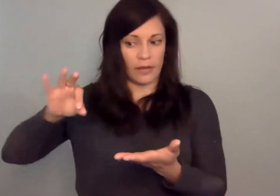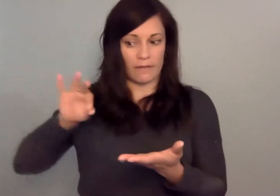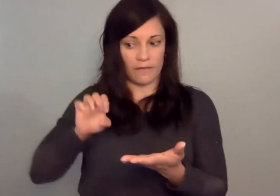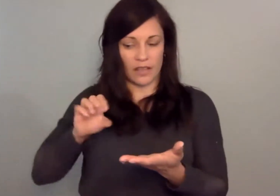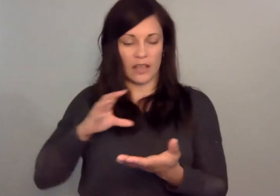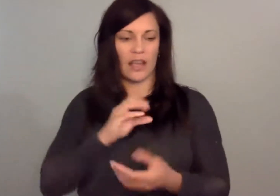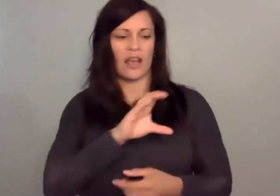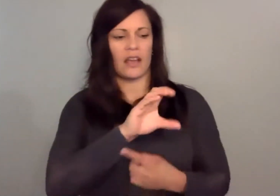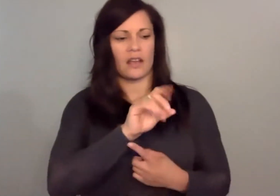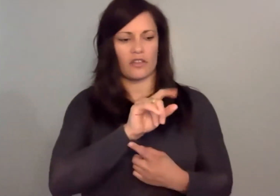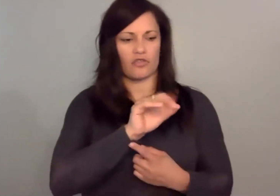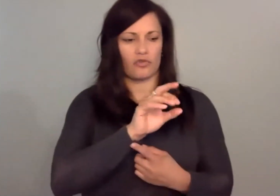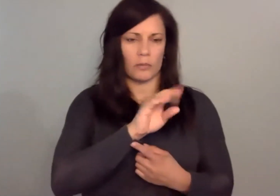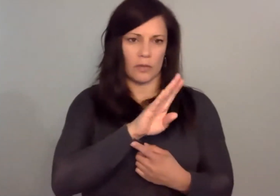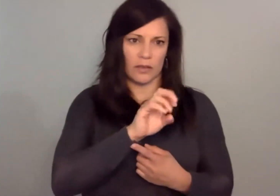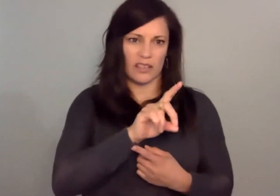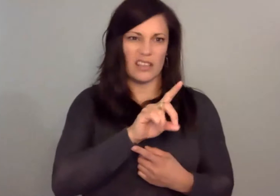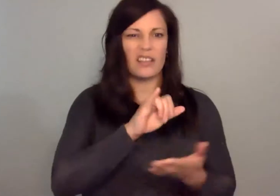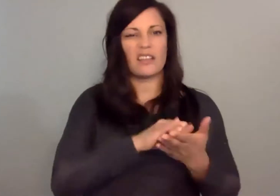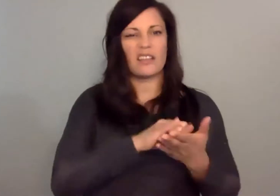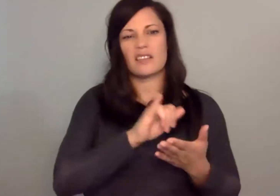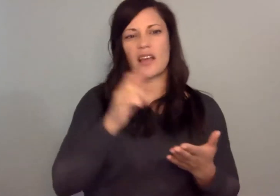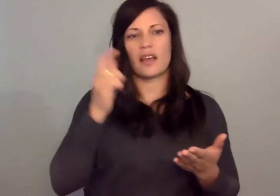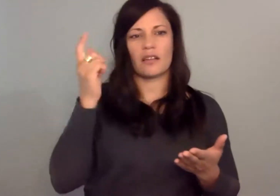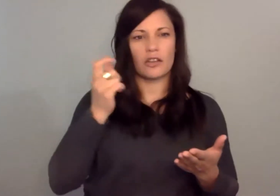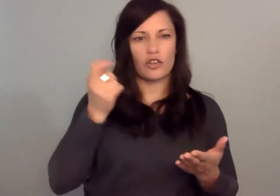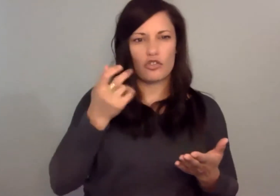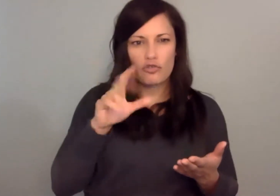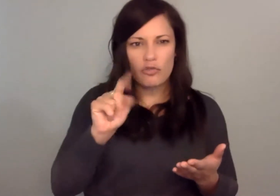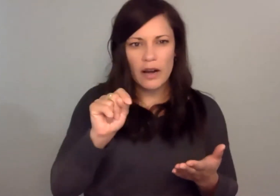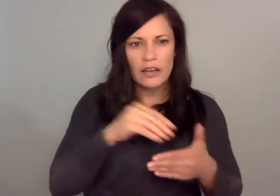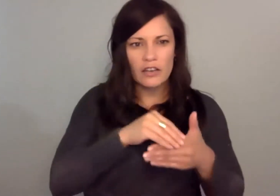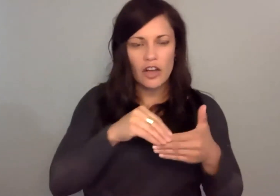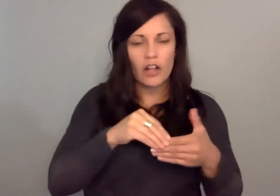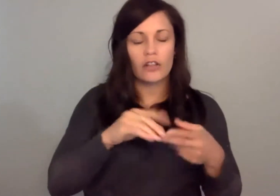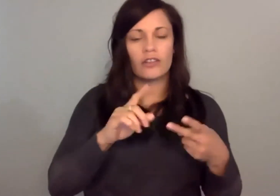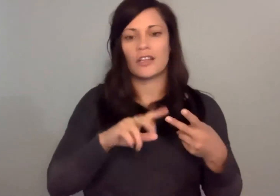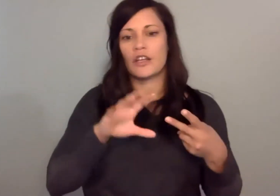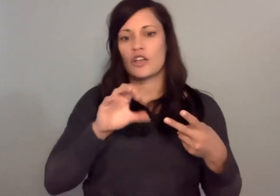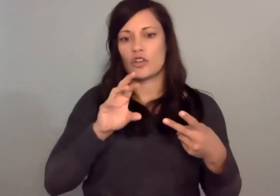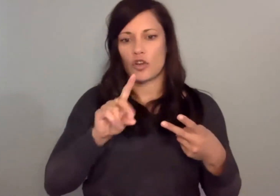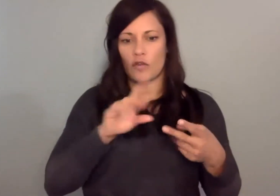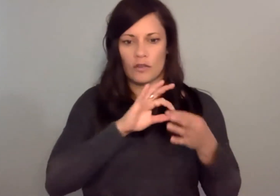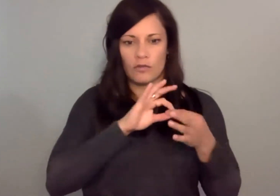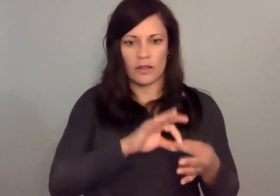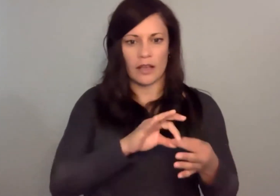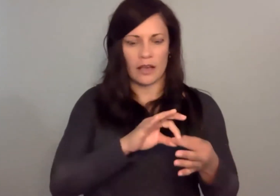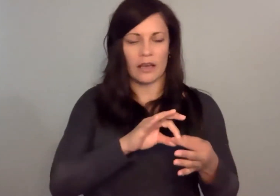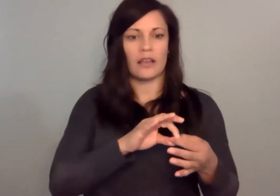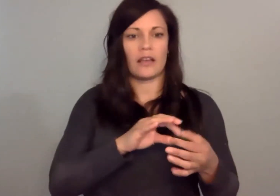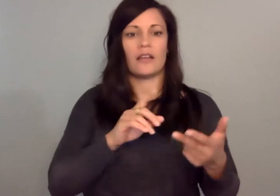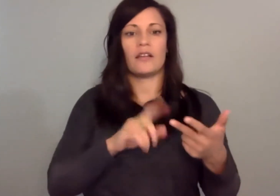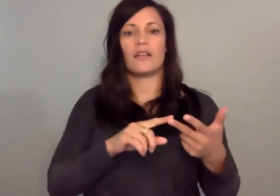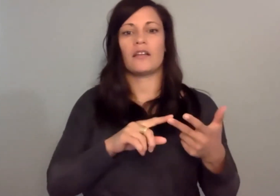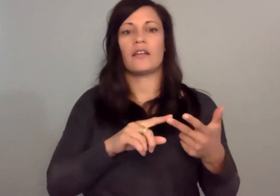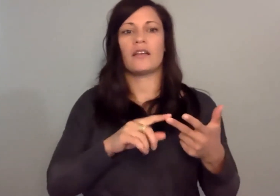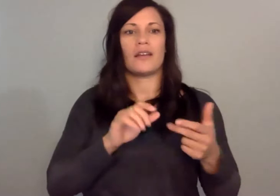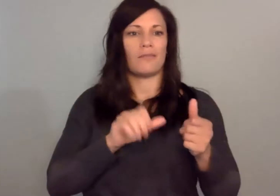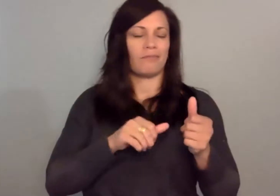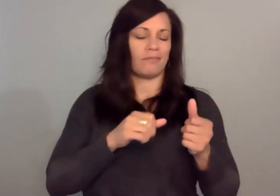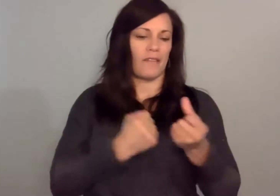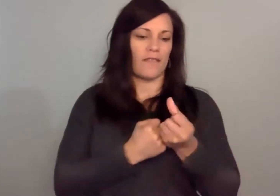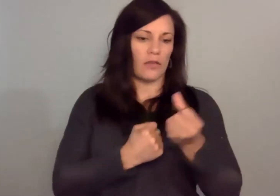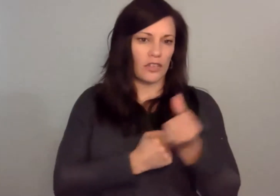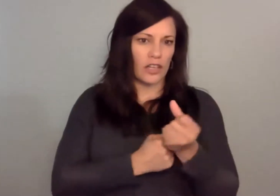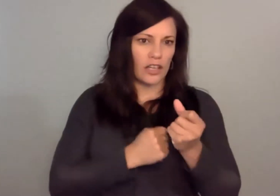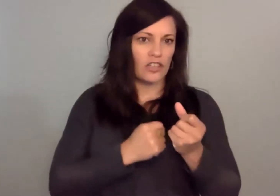I believe Sujin mentioned, is grant dollars, like Michael just said, COVID-related income, foundation support, public support,